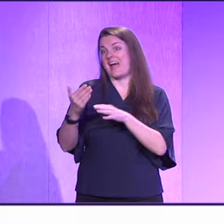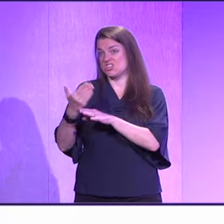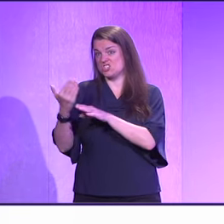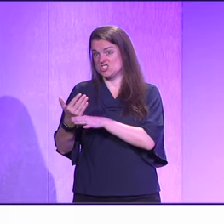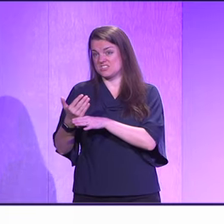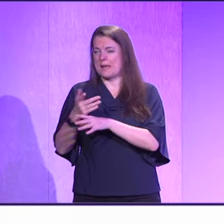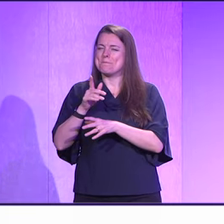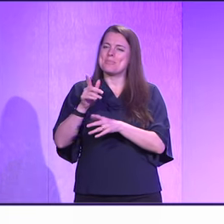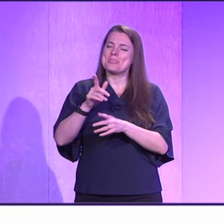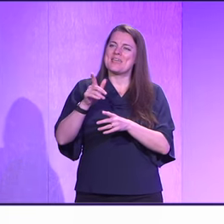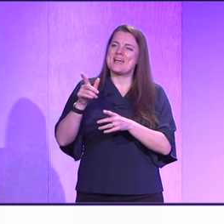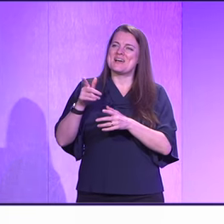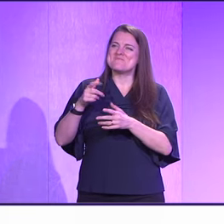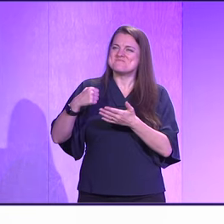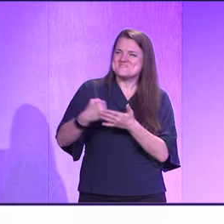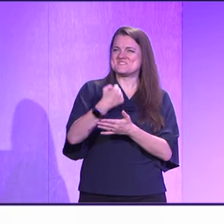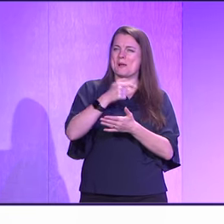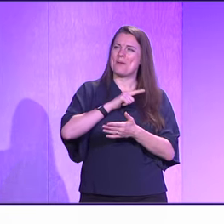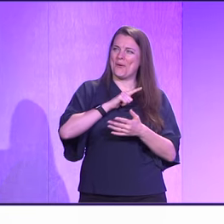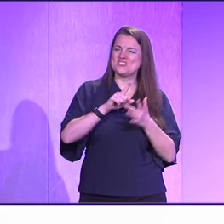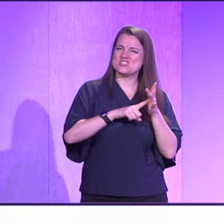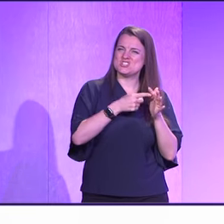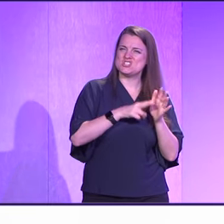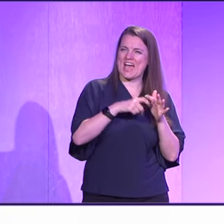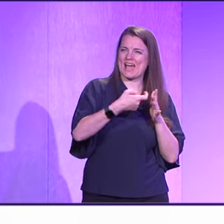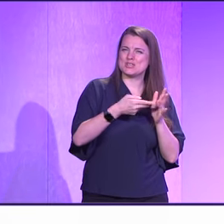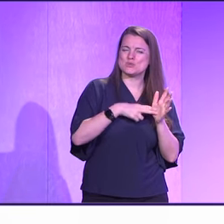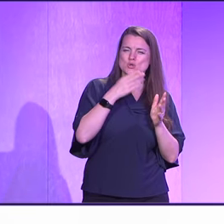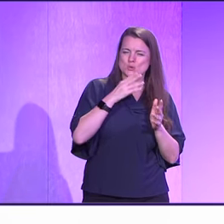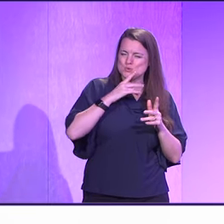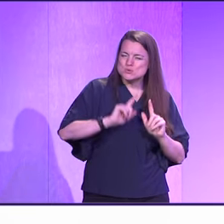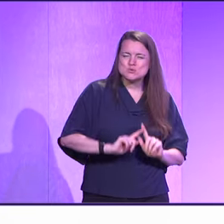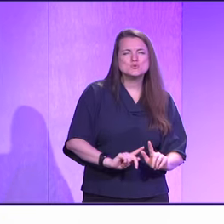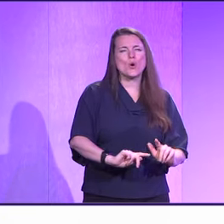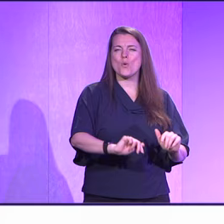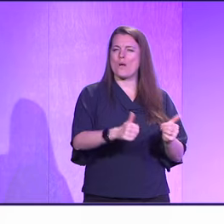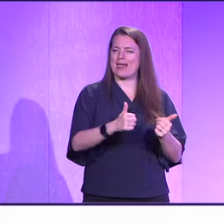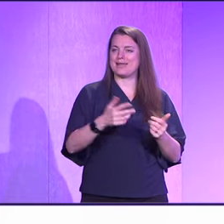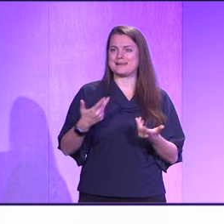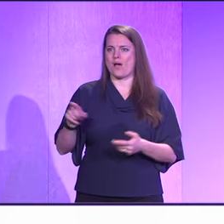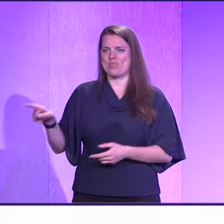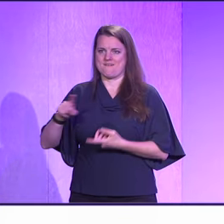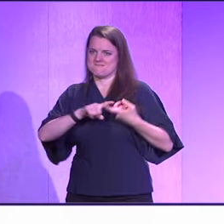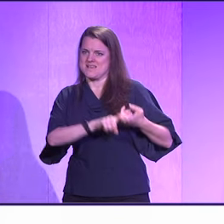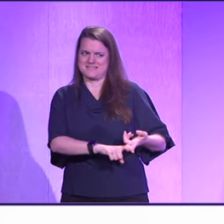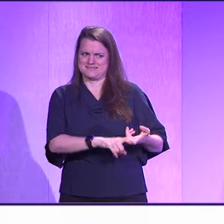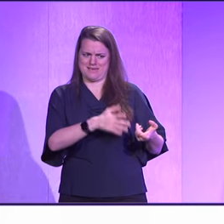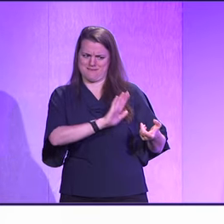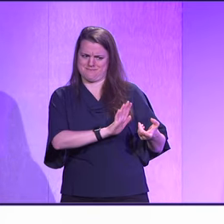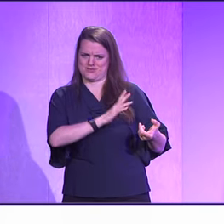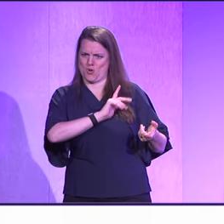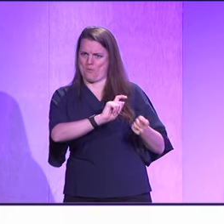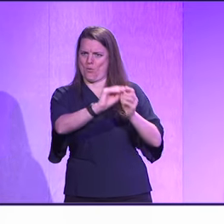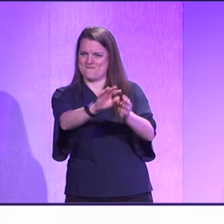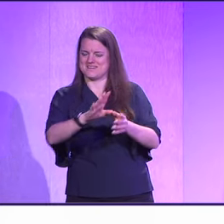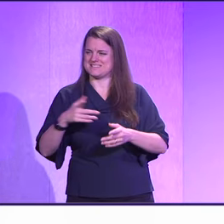big Ruby files. You want a Gradle build? It's just one line, Gradle build, and the Jenkins template engine does everything. They don't want to move to any other tools, so I'd have probably